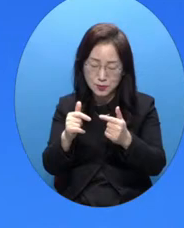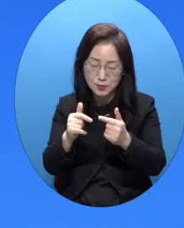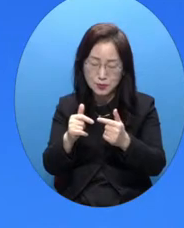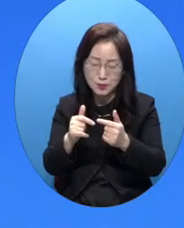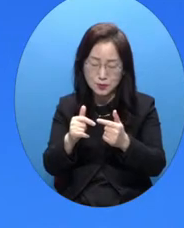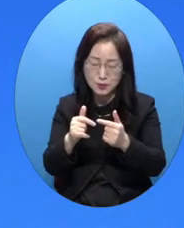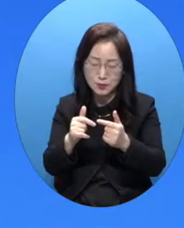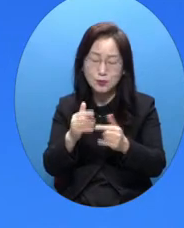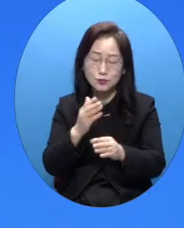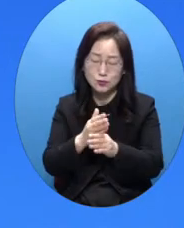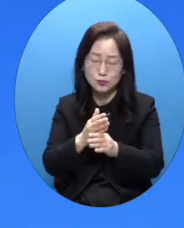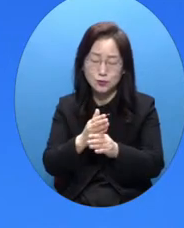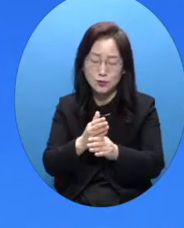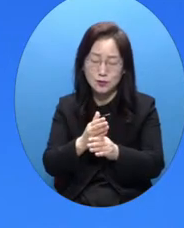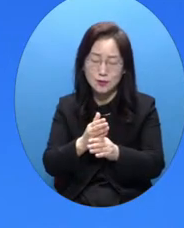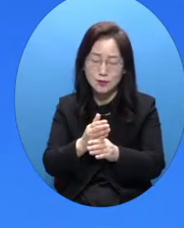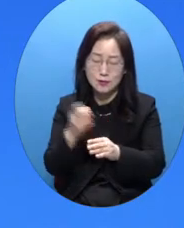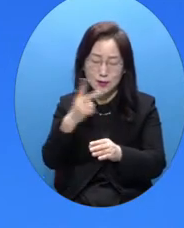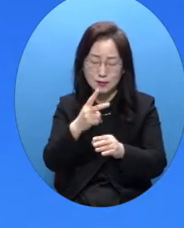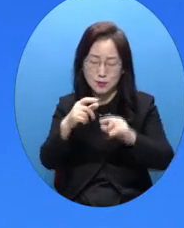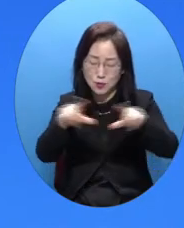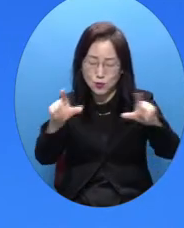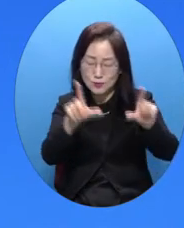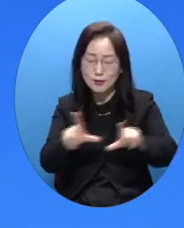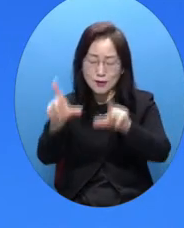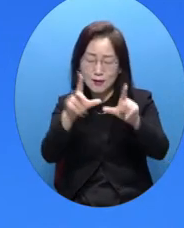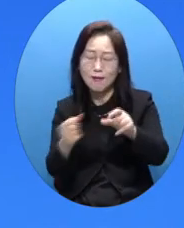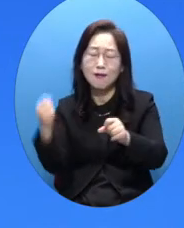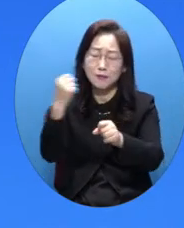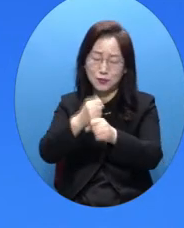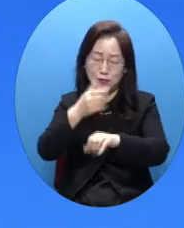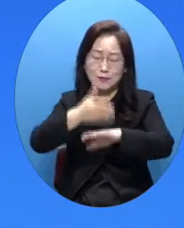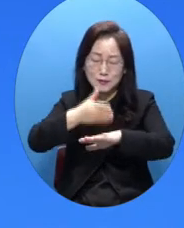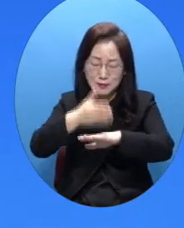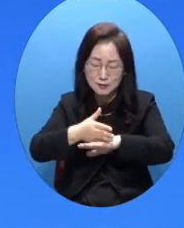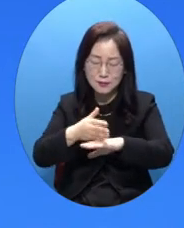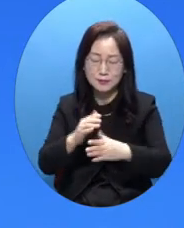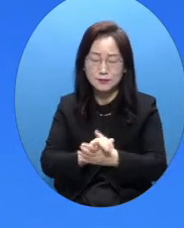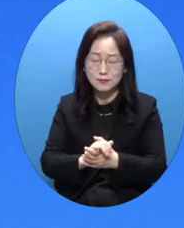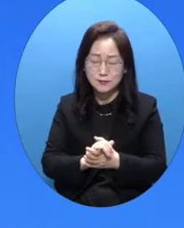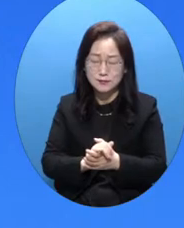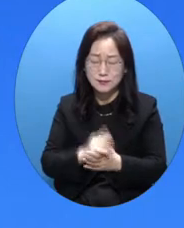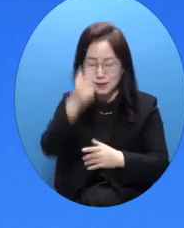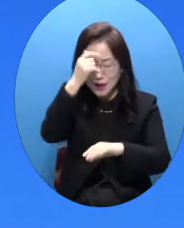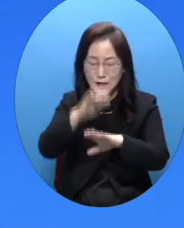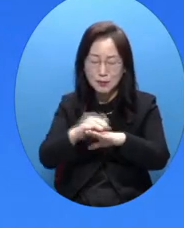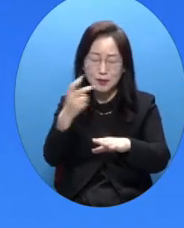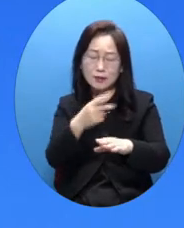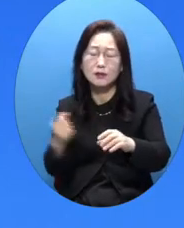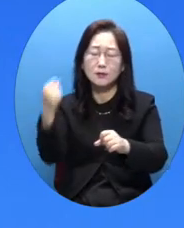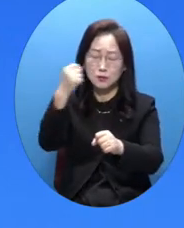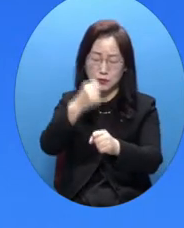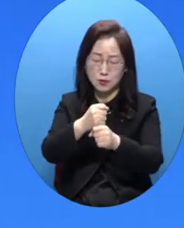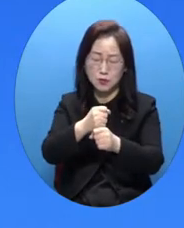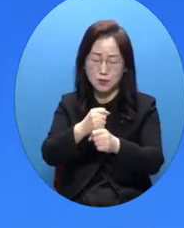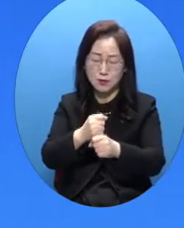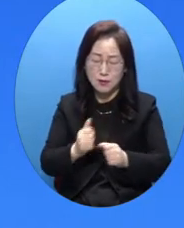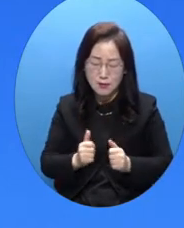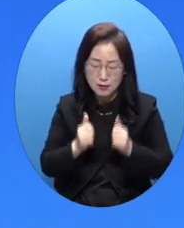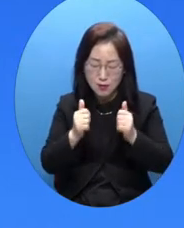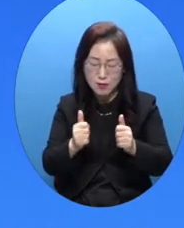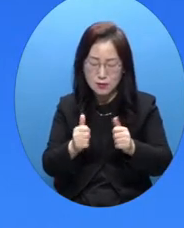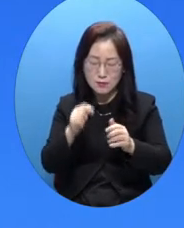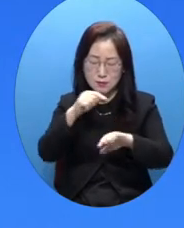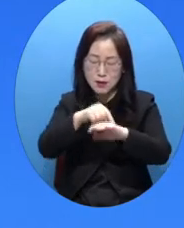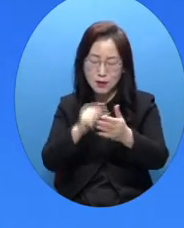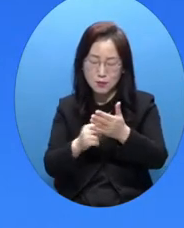of covid-19 as we are seeing easing measures of covid-19 more and more people are able to come to the